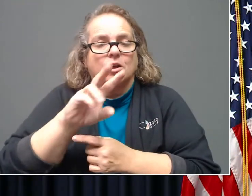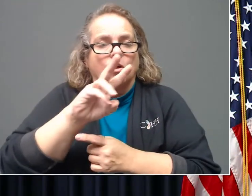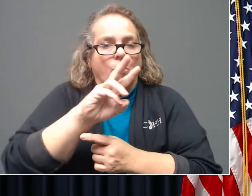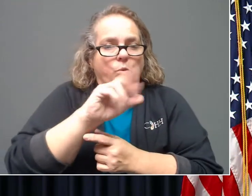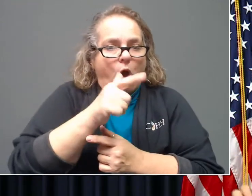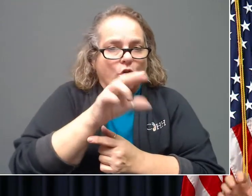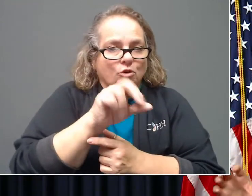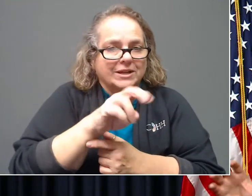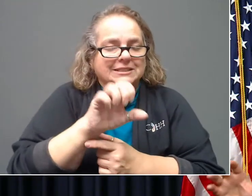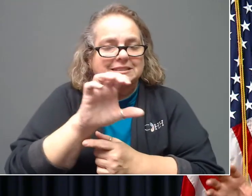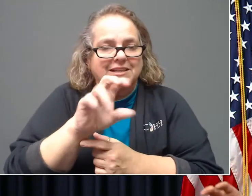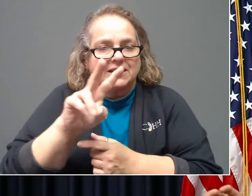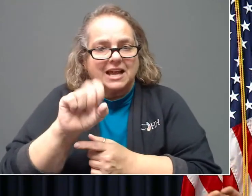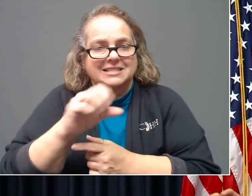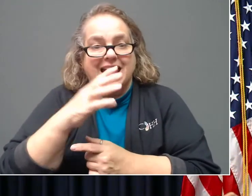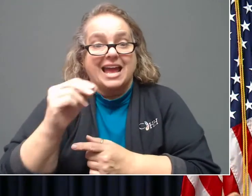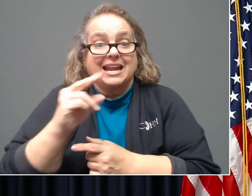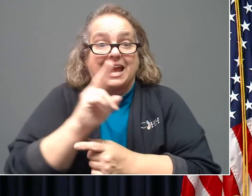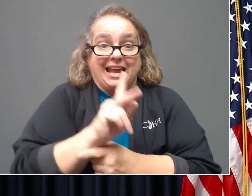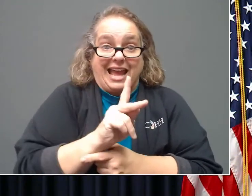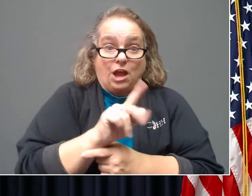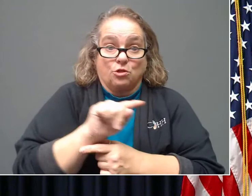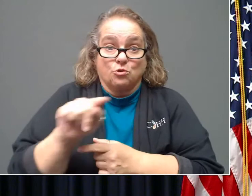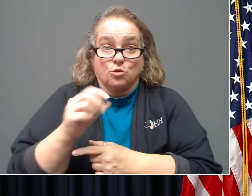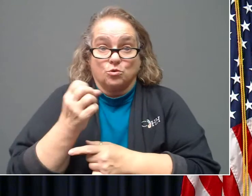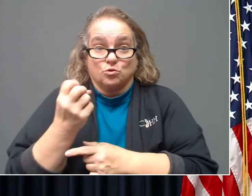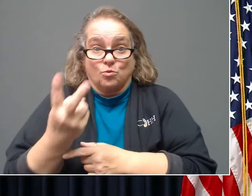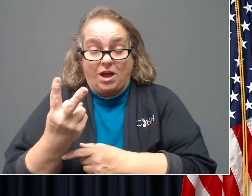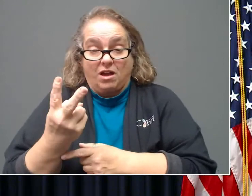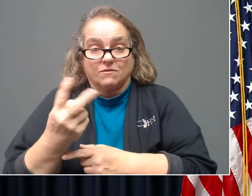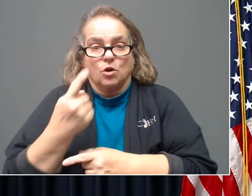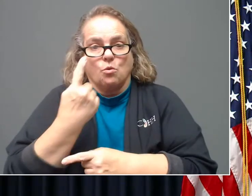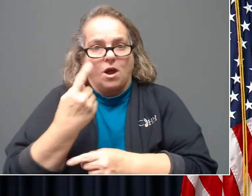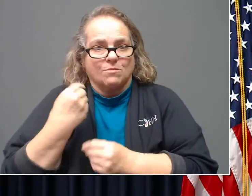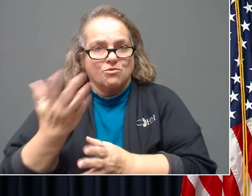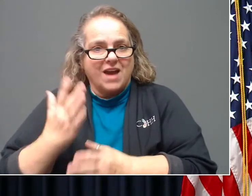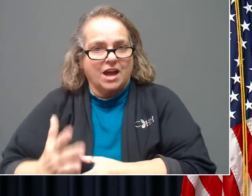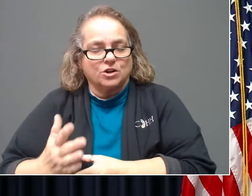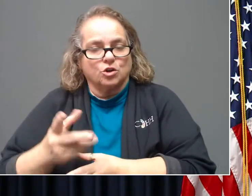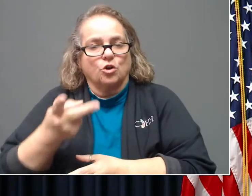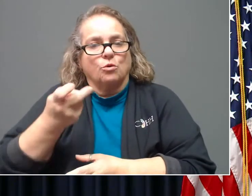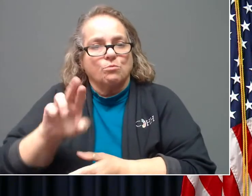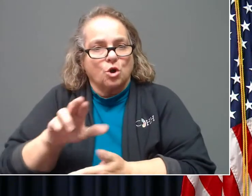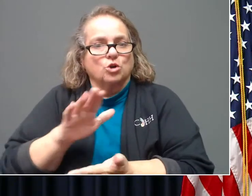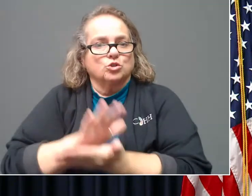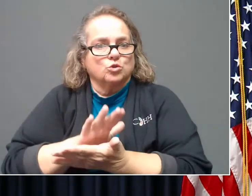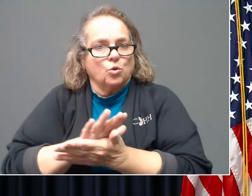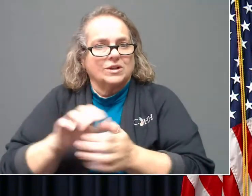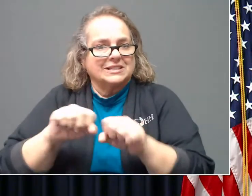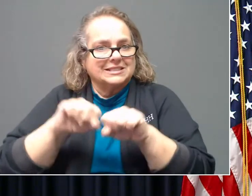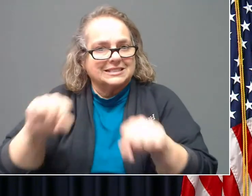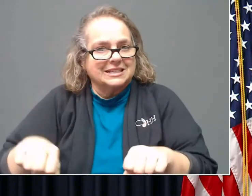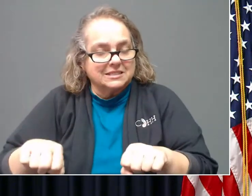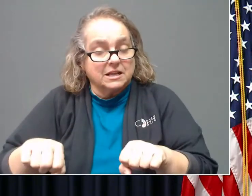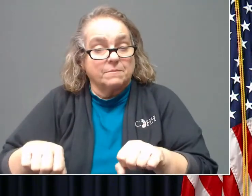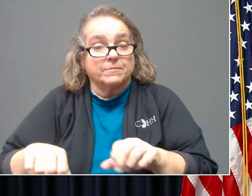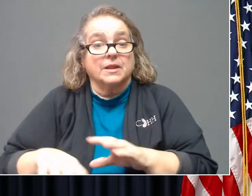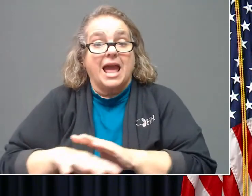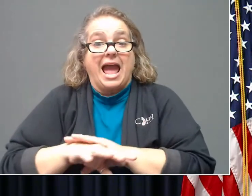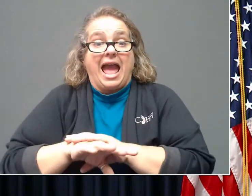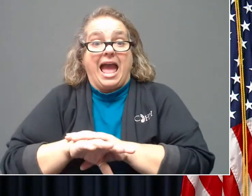sent to one provider for one school system. Outside of that, and that's taken up a whole lot of our